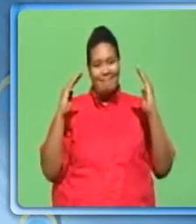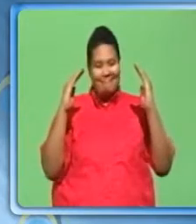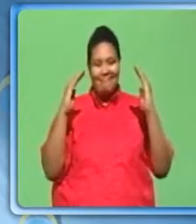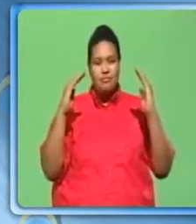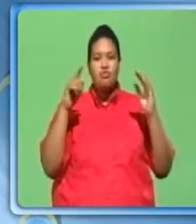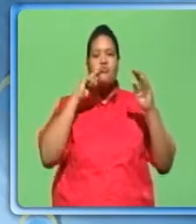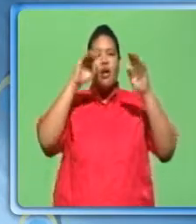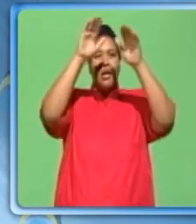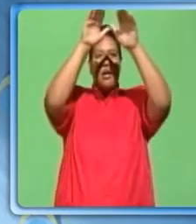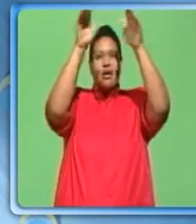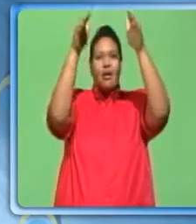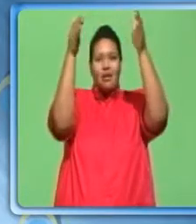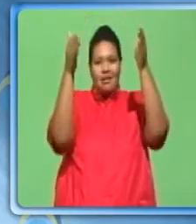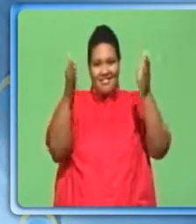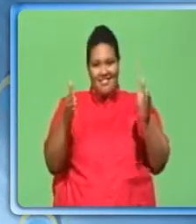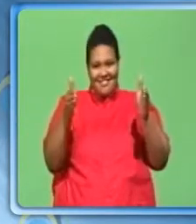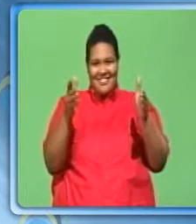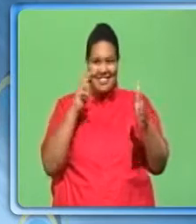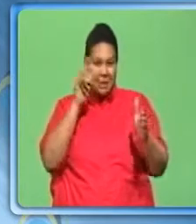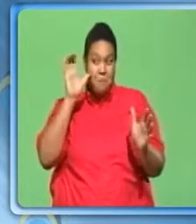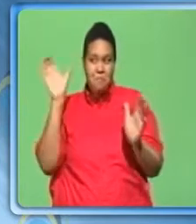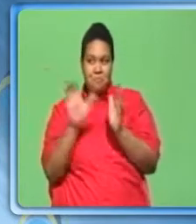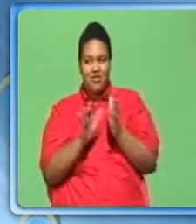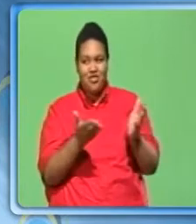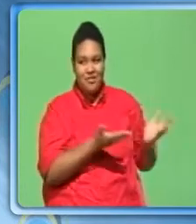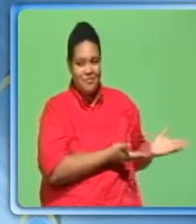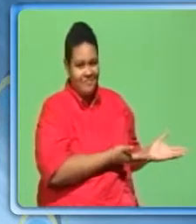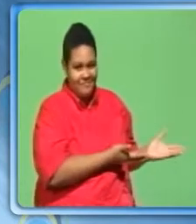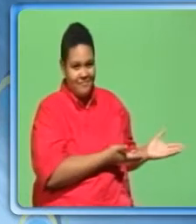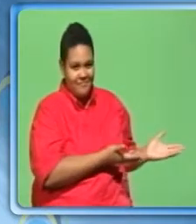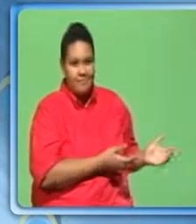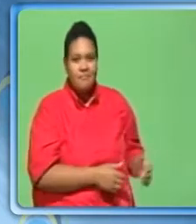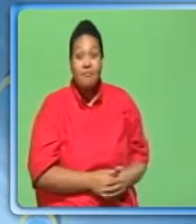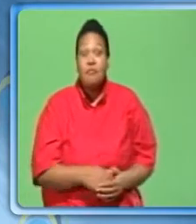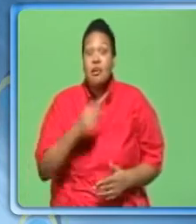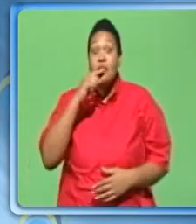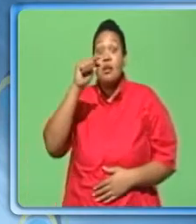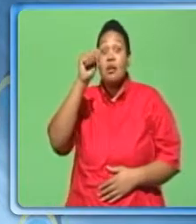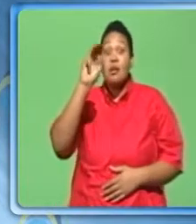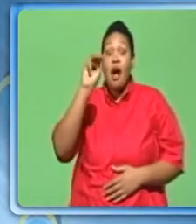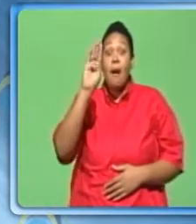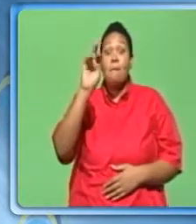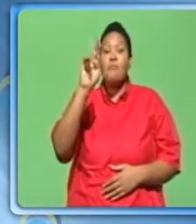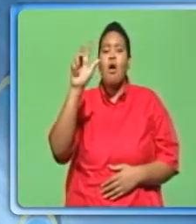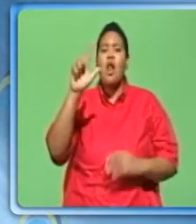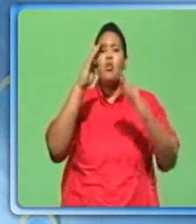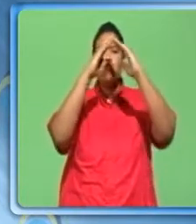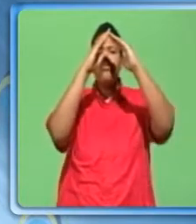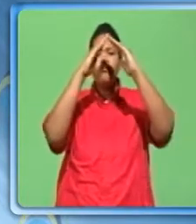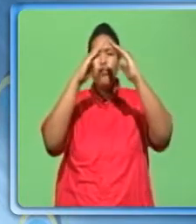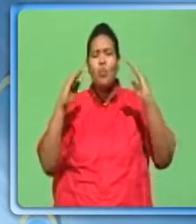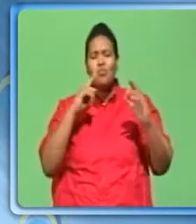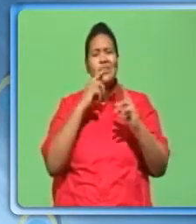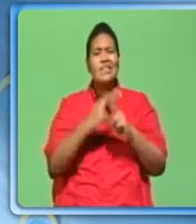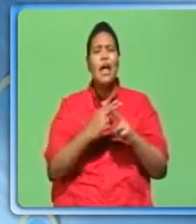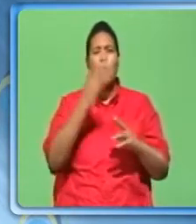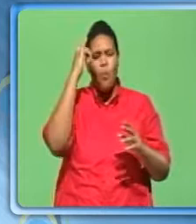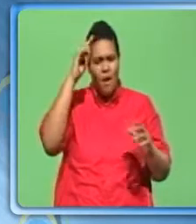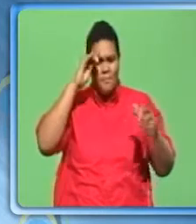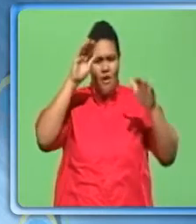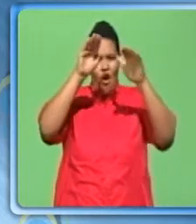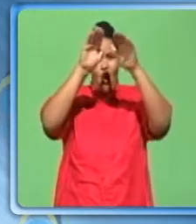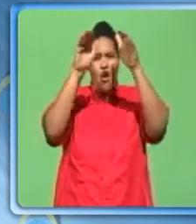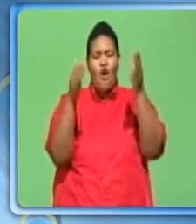planes break downward at a steeper pitch. A gambrel roof is so named because its curved